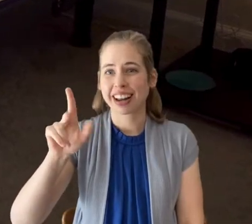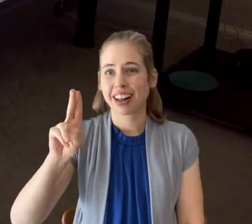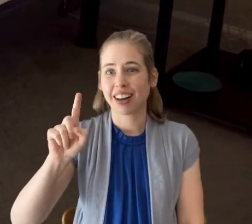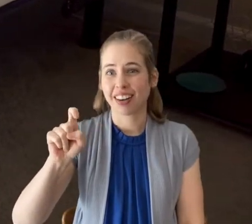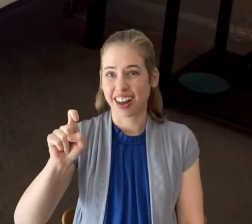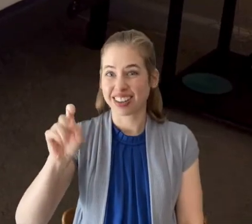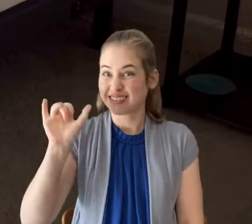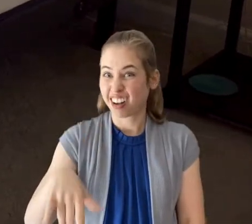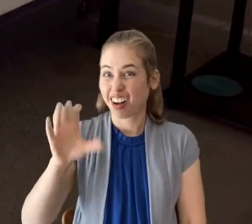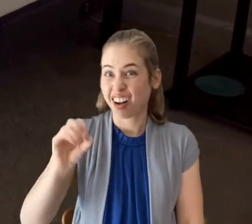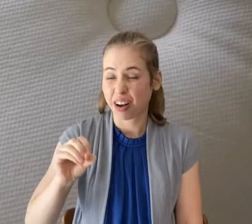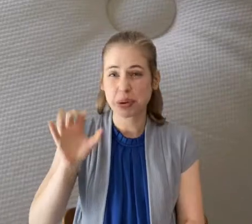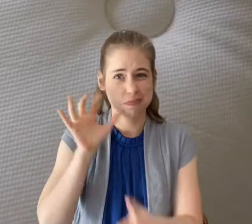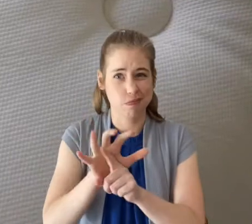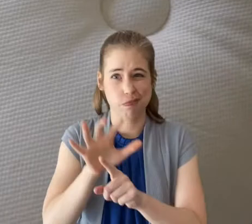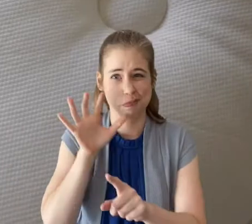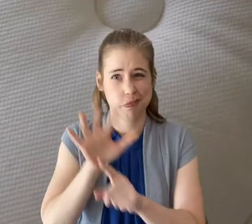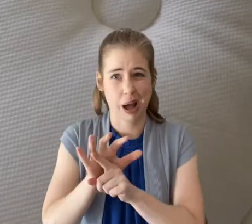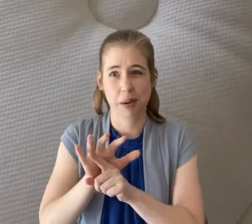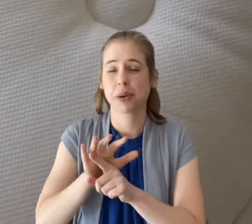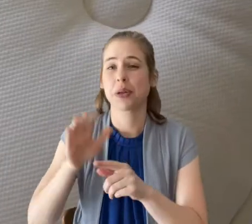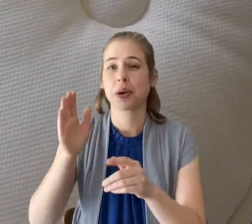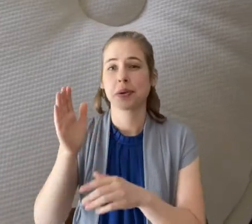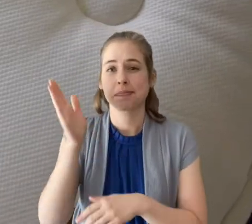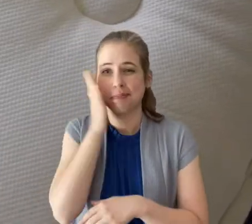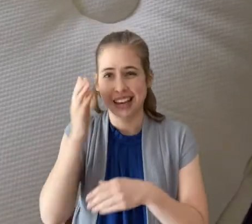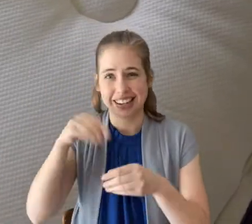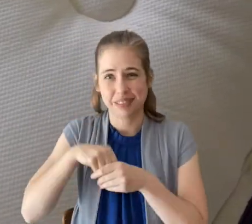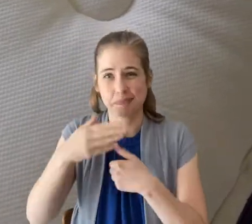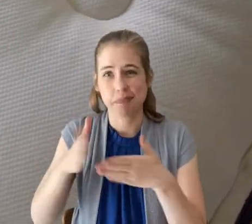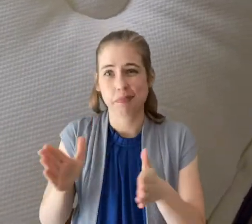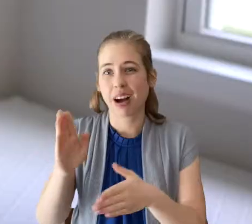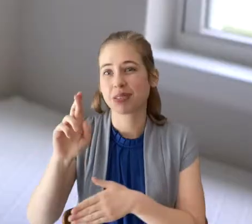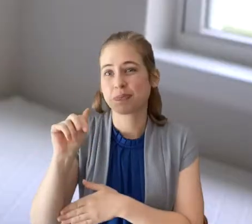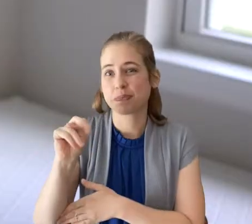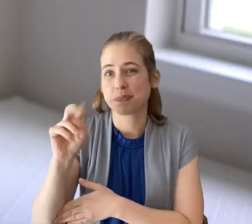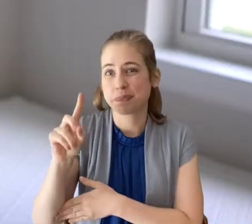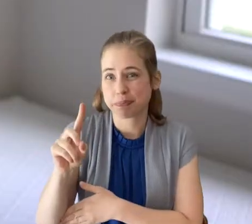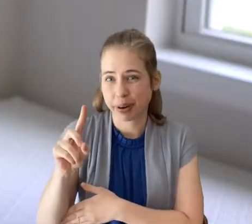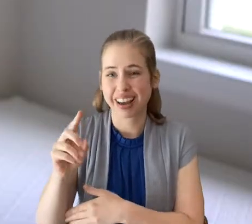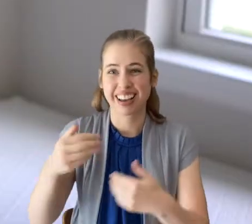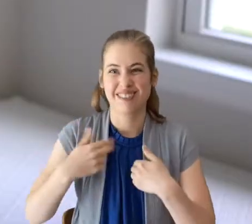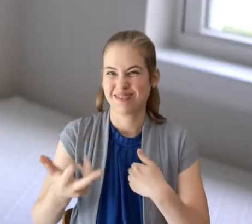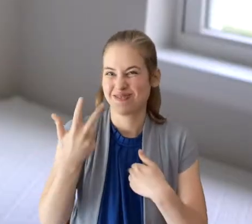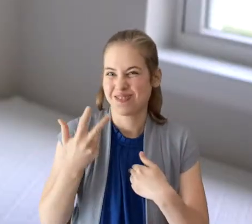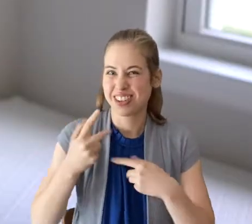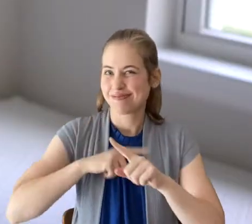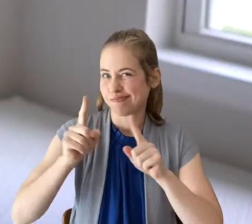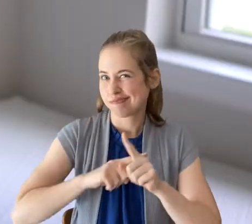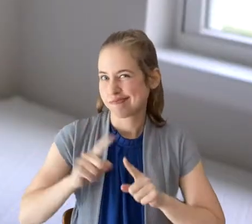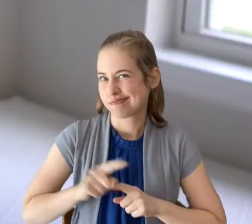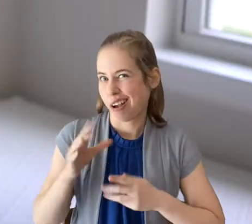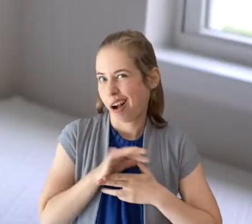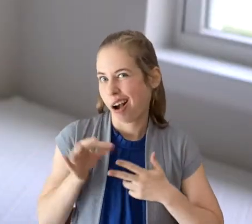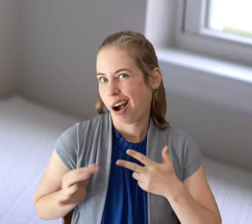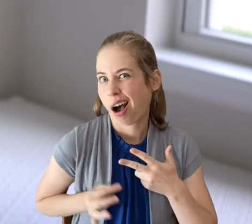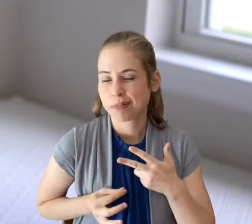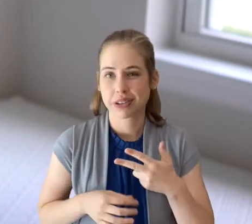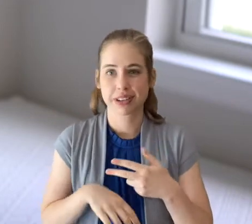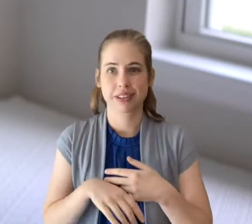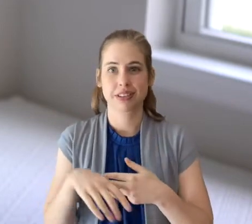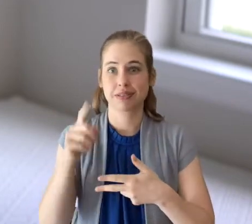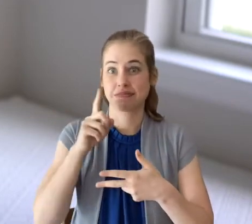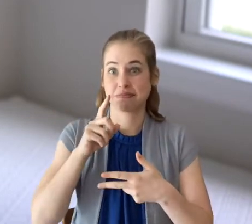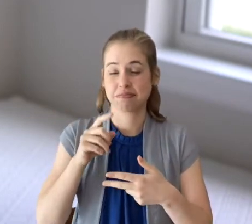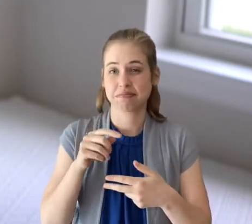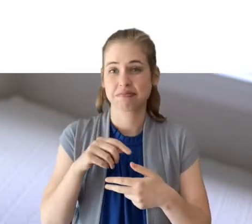popular online mattress brand that offers a range of luxury mattresses. Their lineup includes three different models with a variety